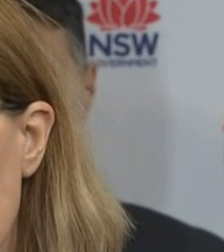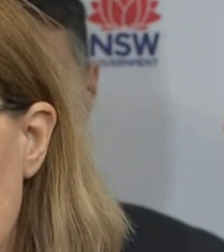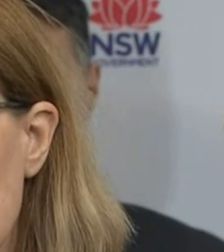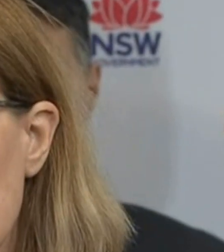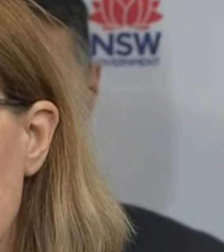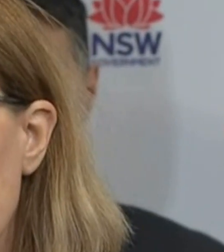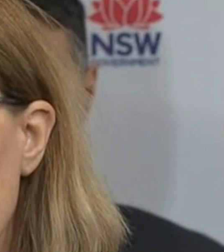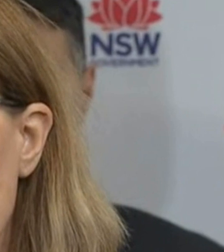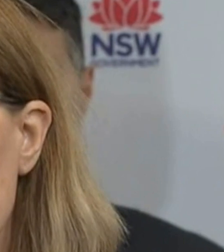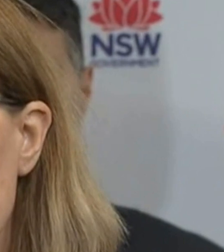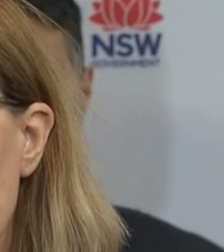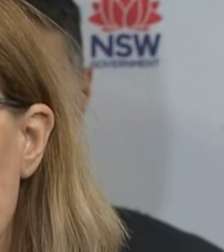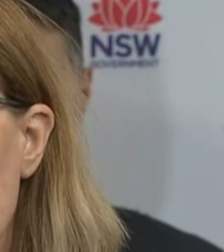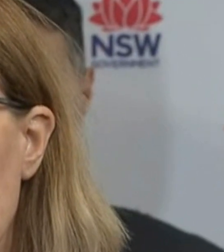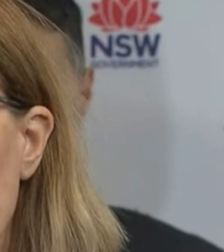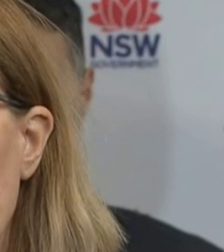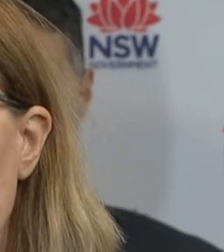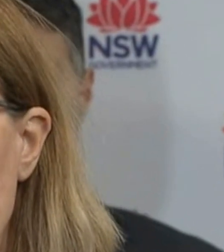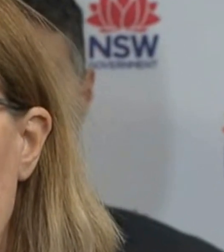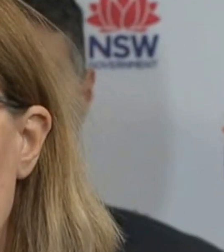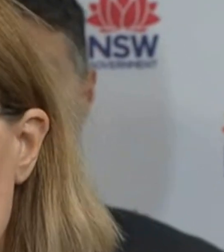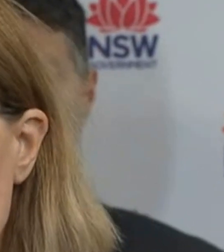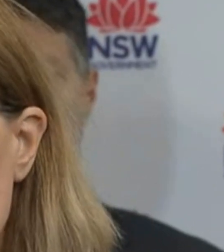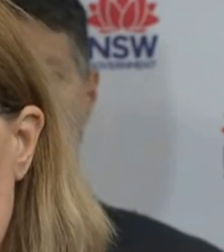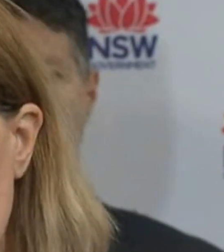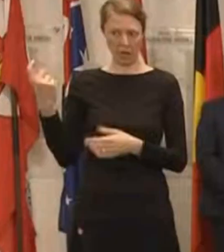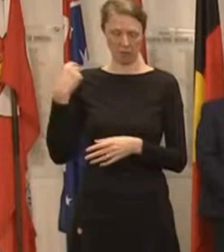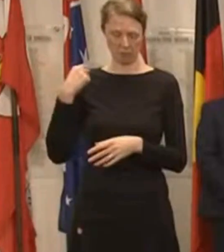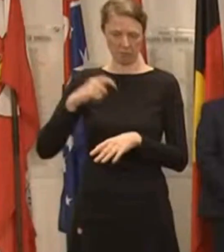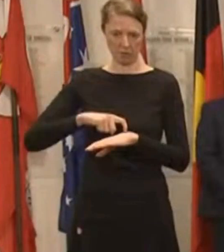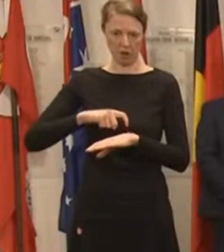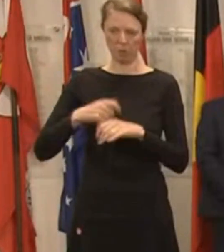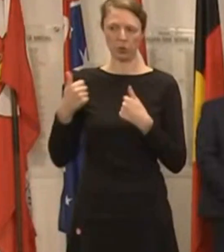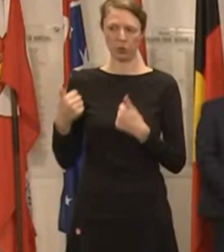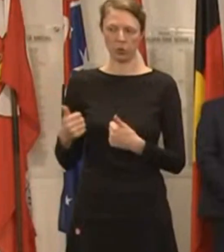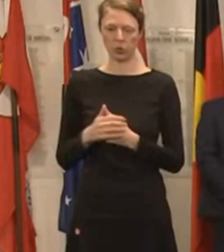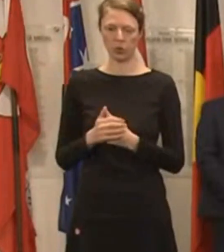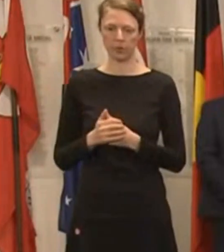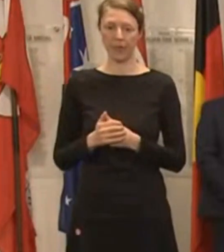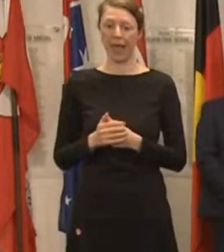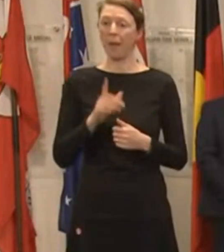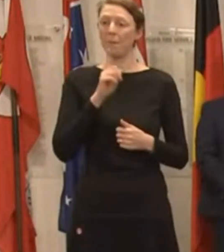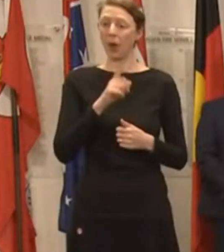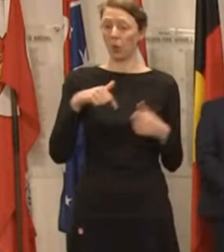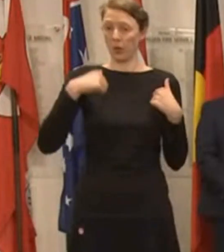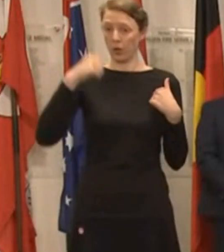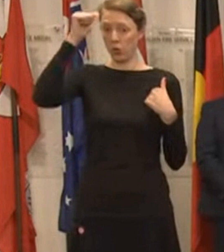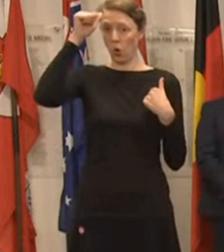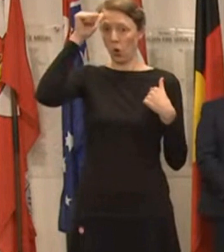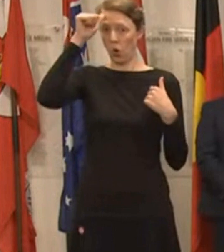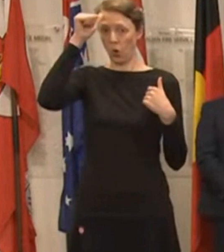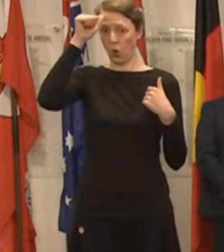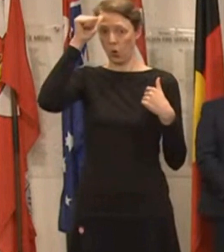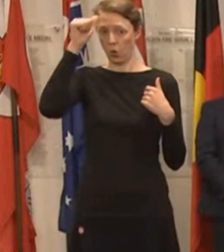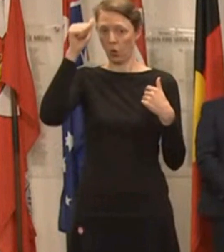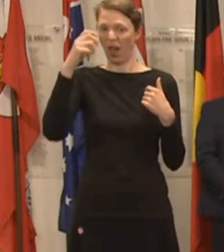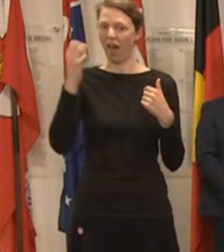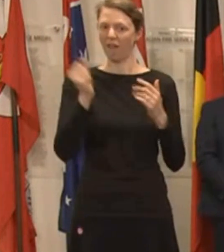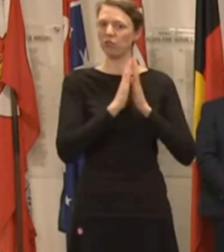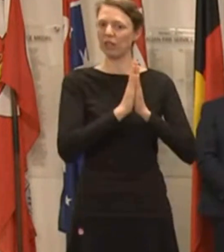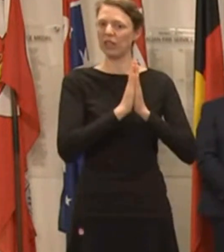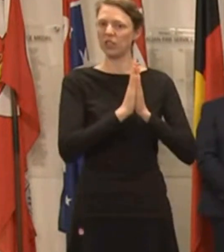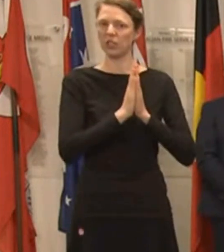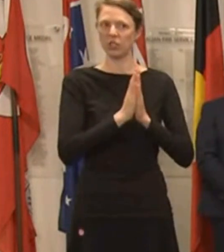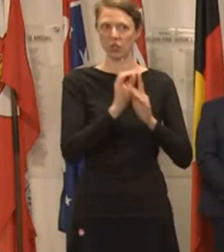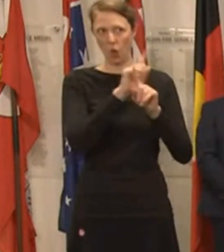is a context. For a period of time, we had very minimal, very limited community transmission, and so